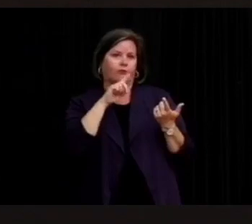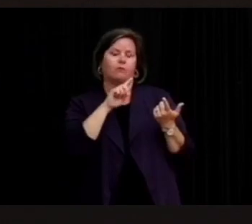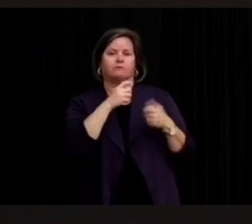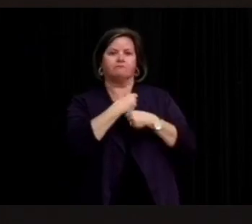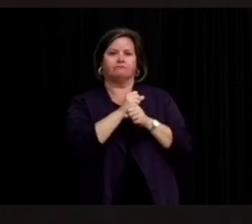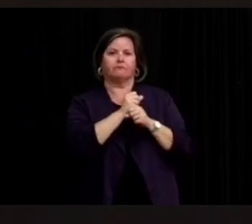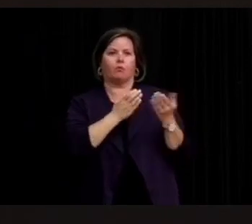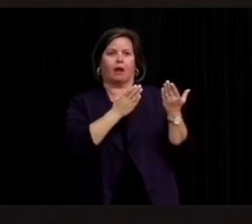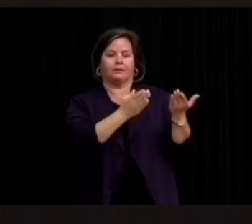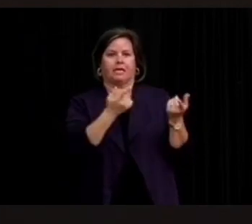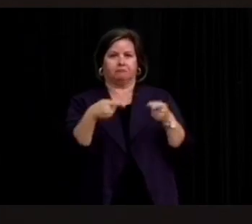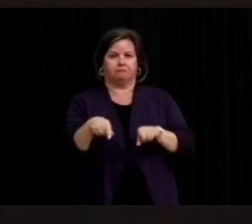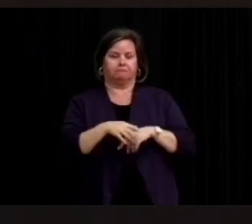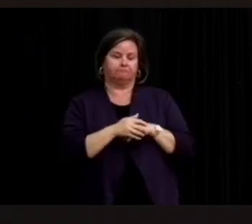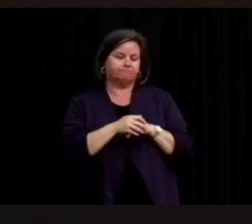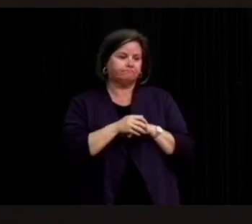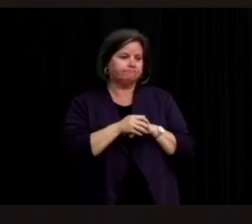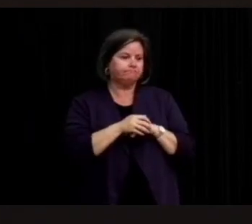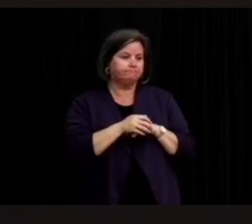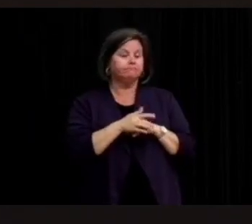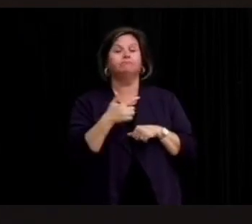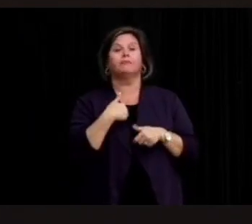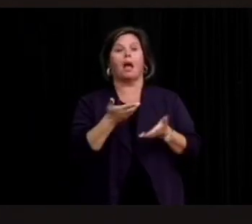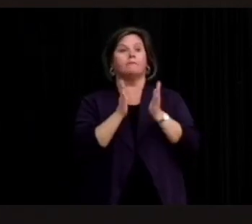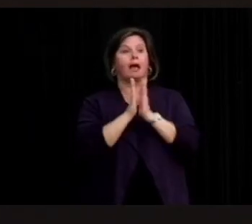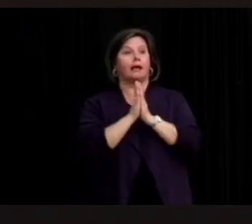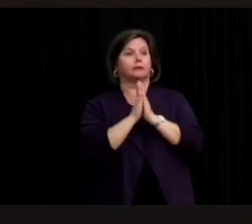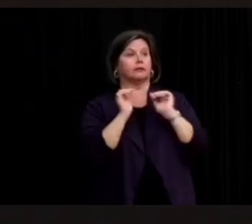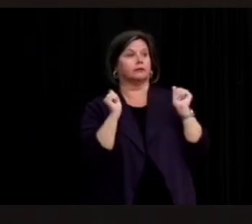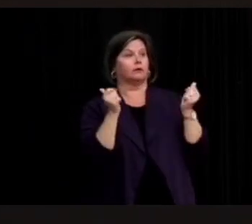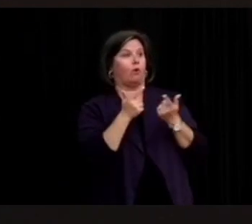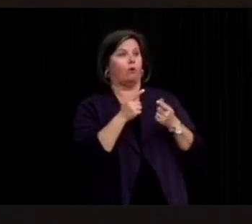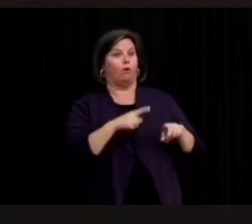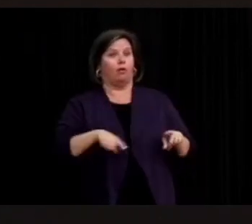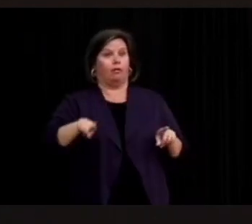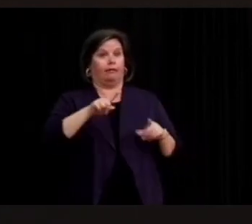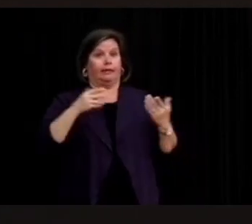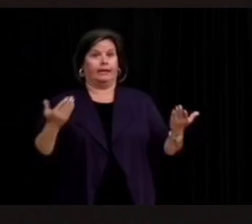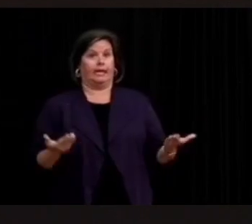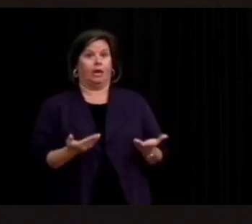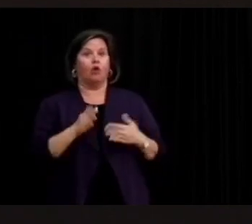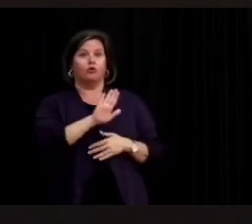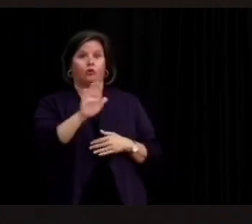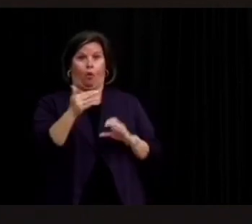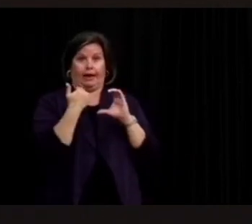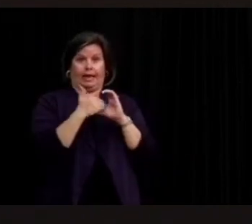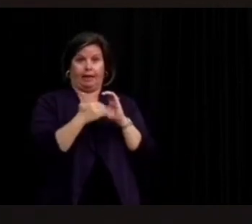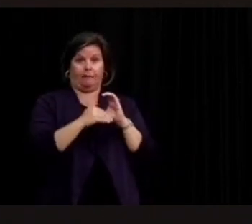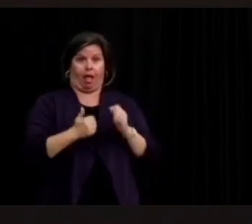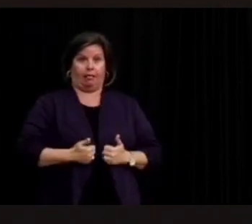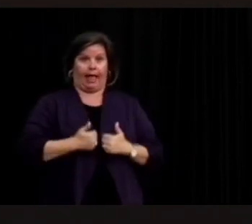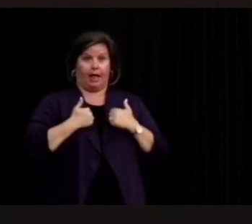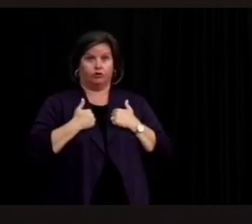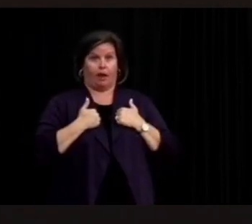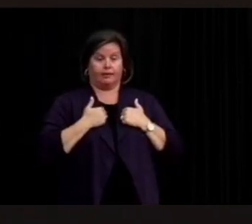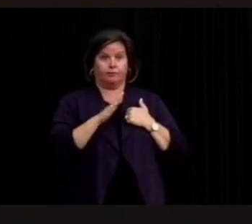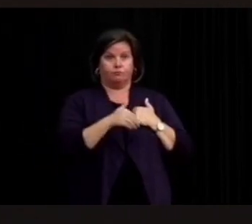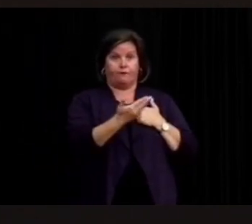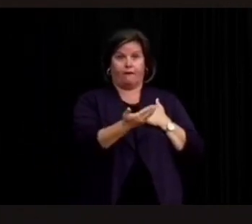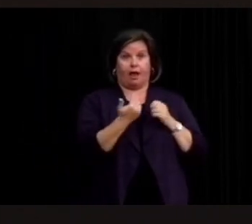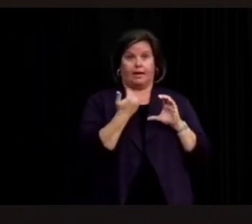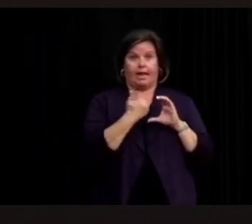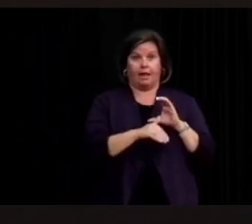reality. I am asking everyone in here, well, your email addresses, if you provided your